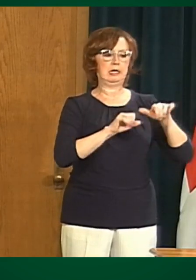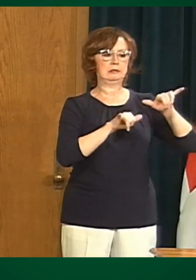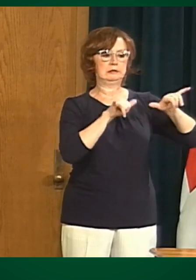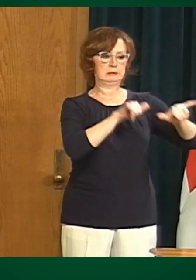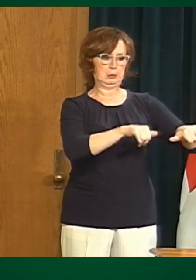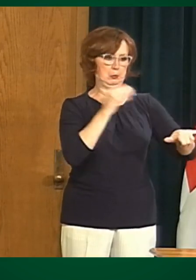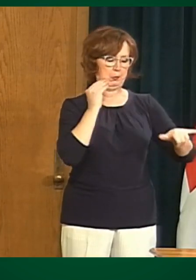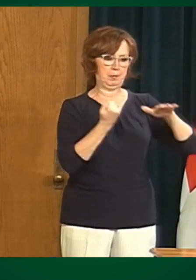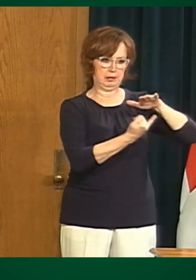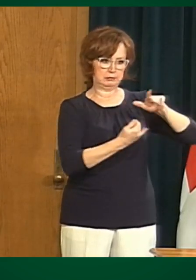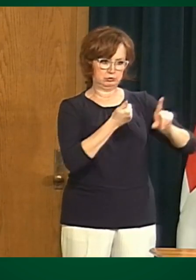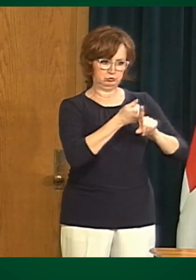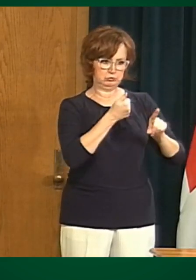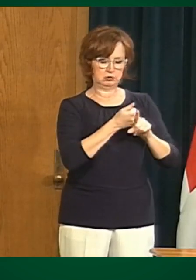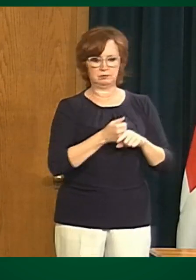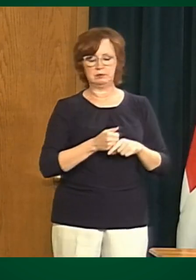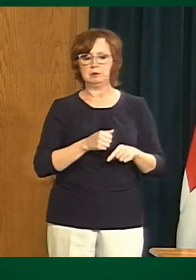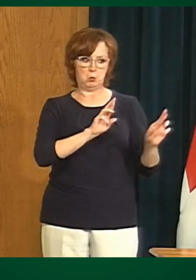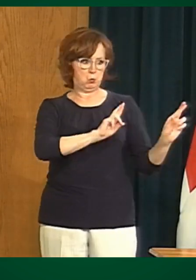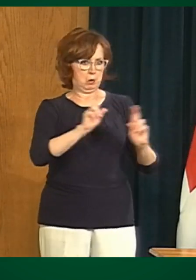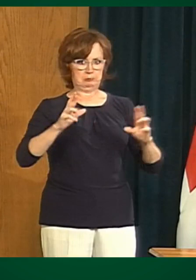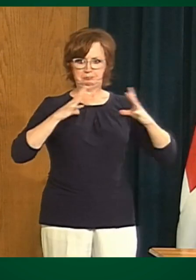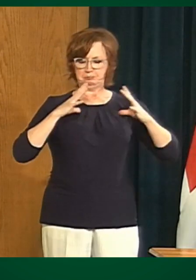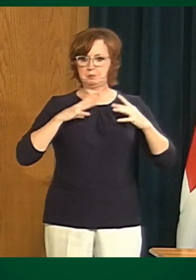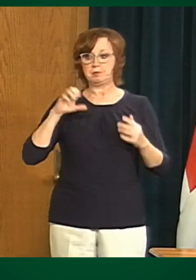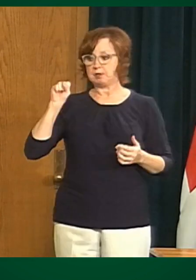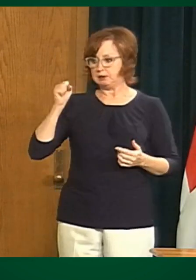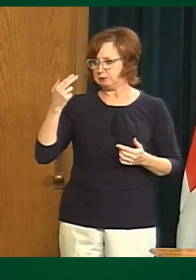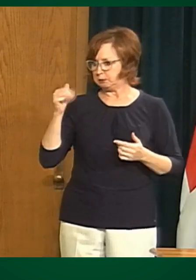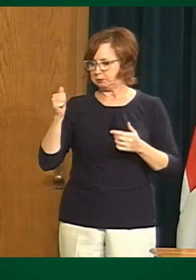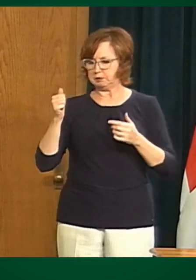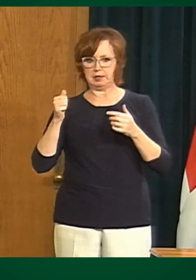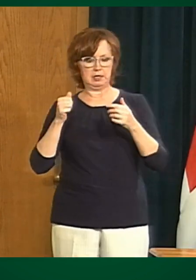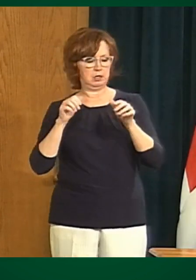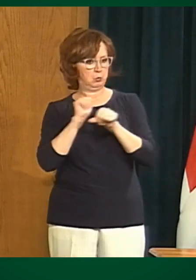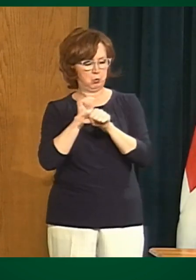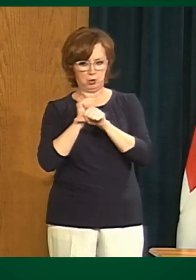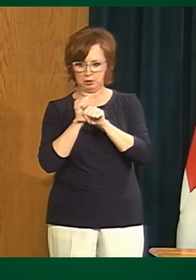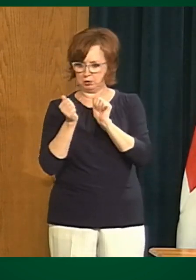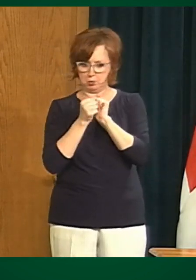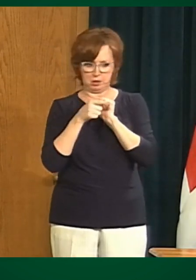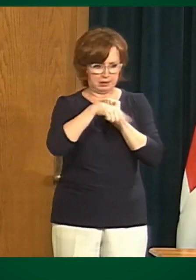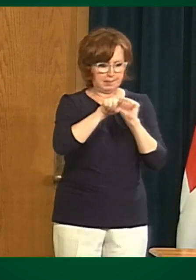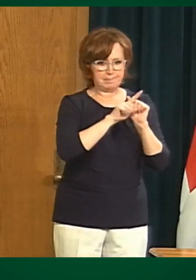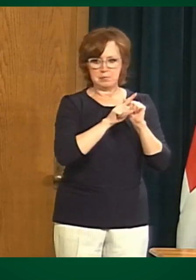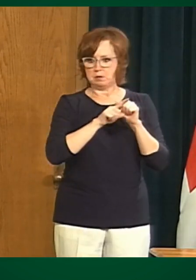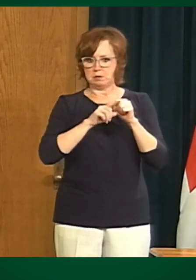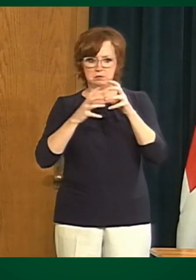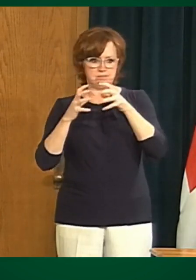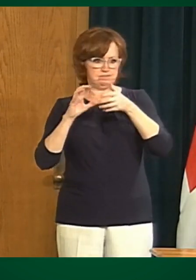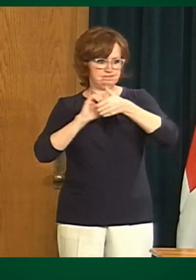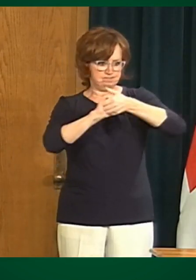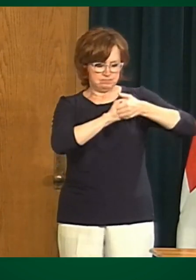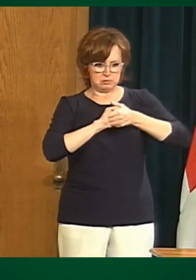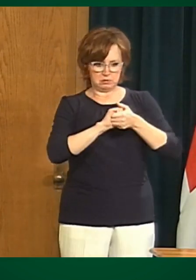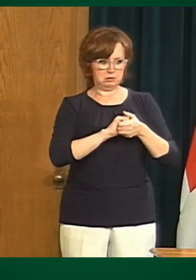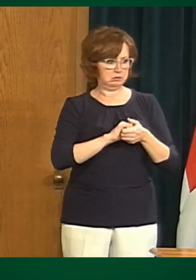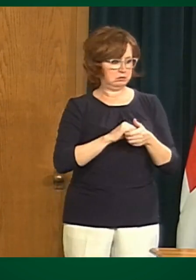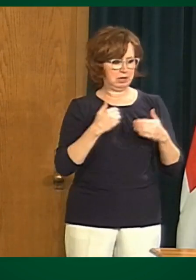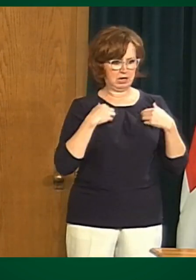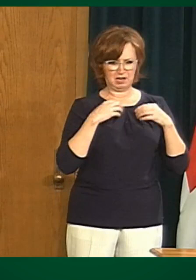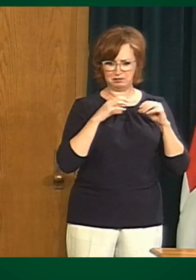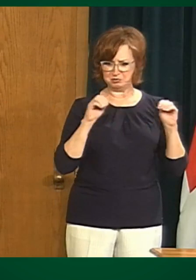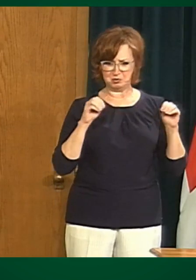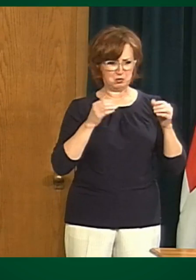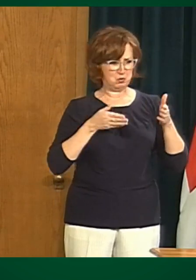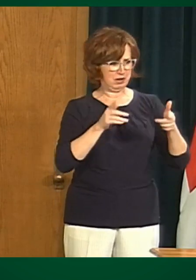and the Saskatchewan Health Authority are working with the community to ensure accommodation is available for anyone who may have difficulty in